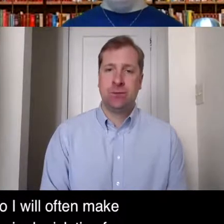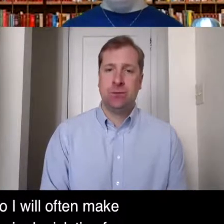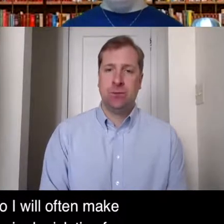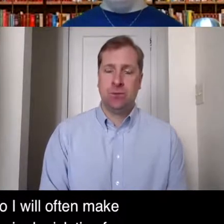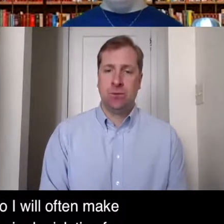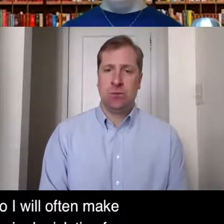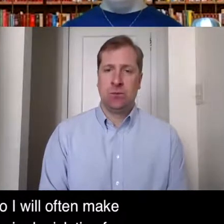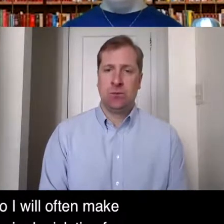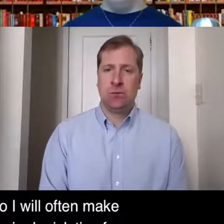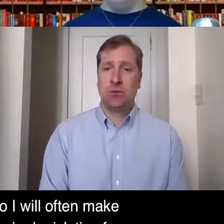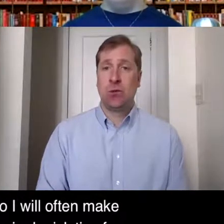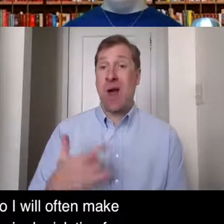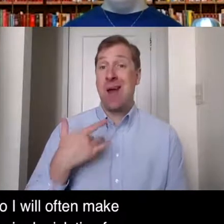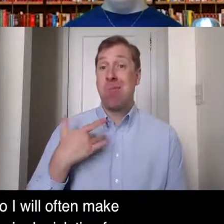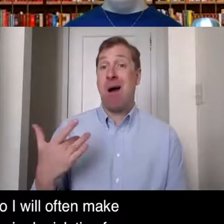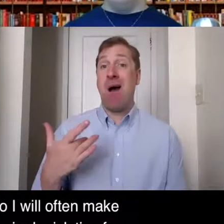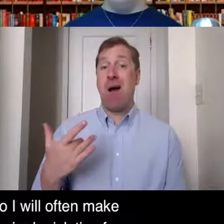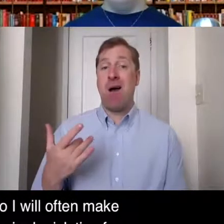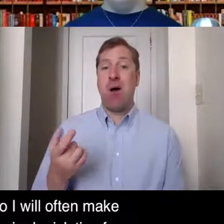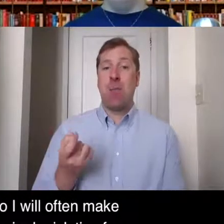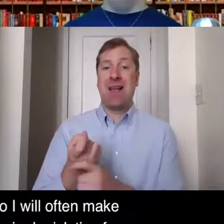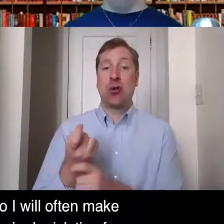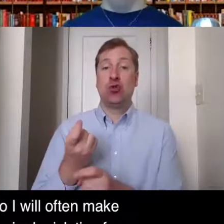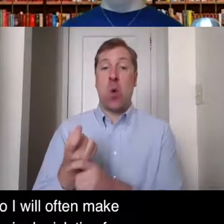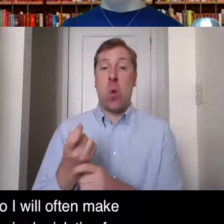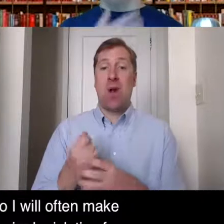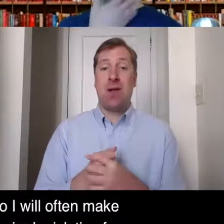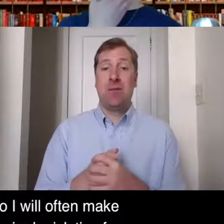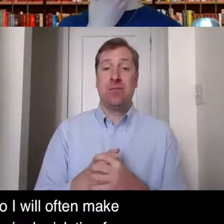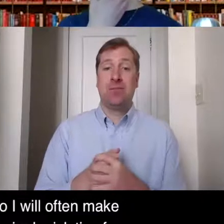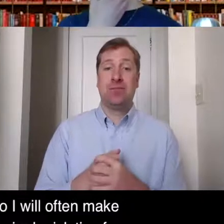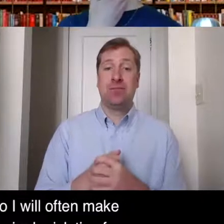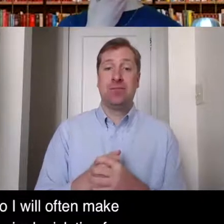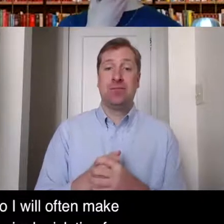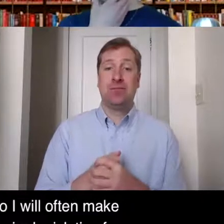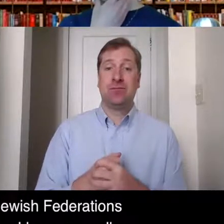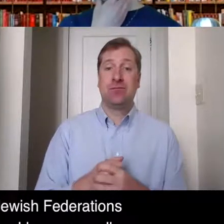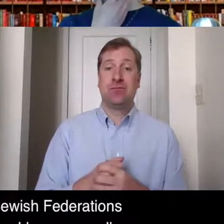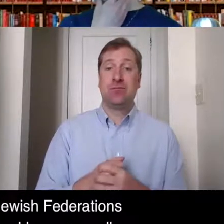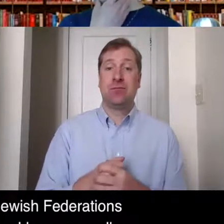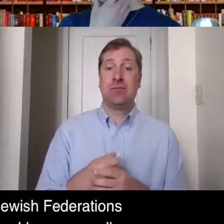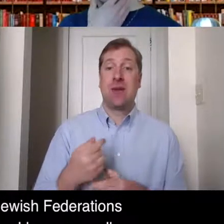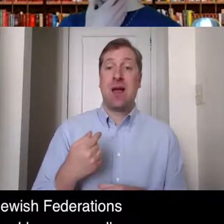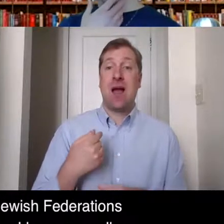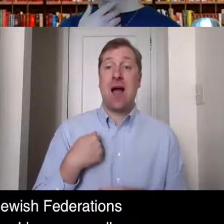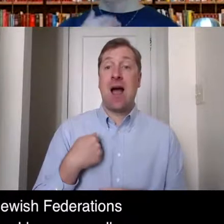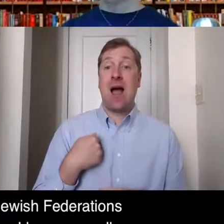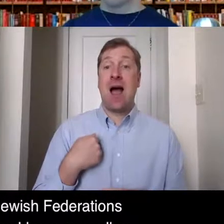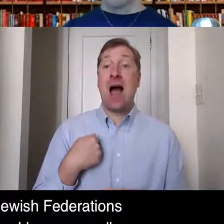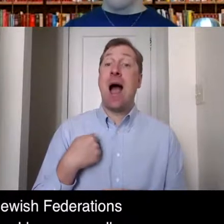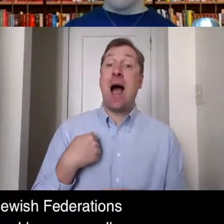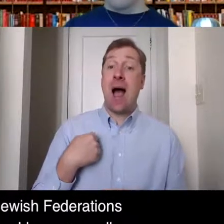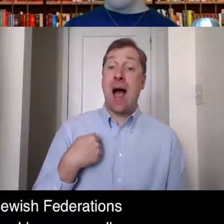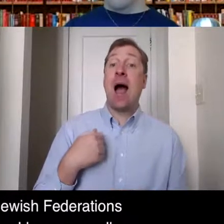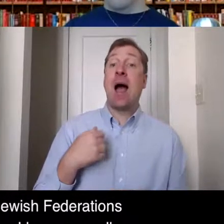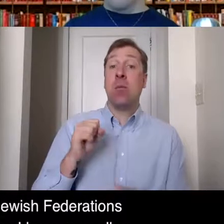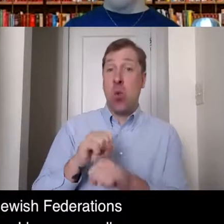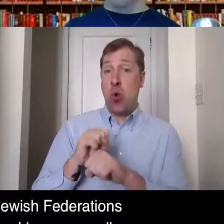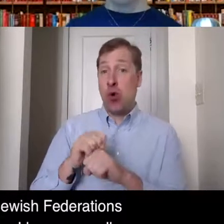so I will often make a joke about, I'm the senior legislator for disability policy